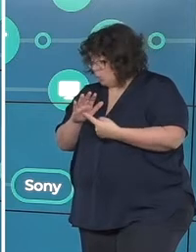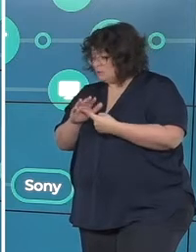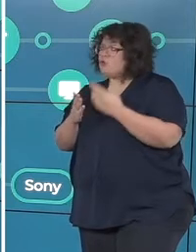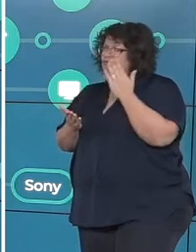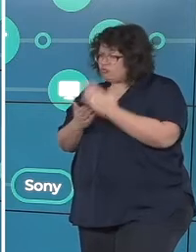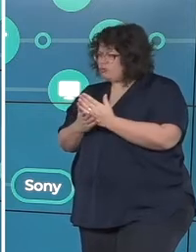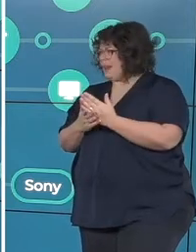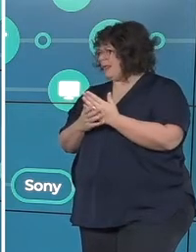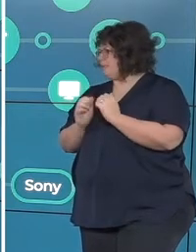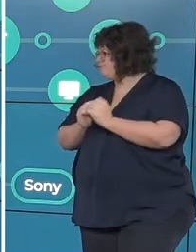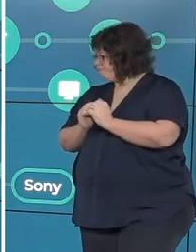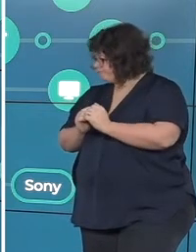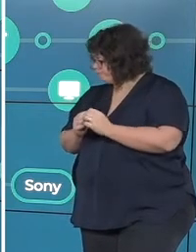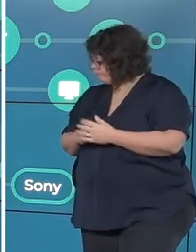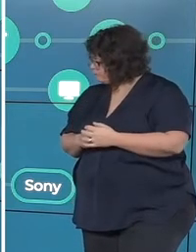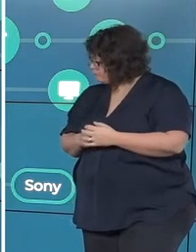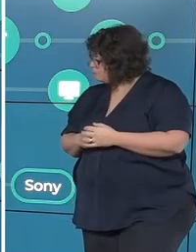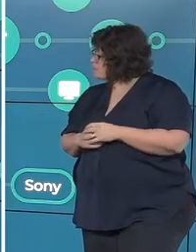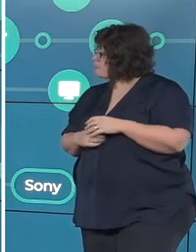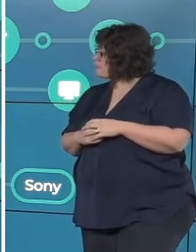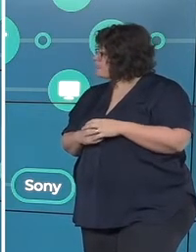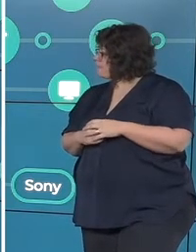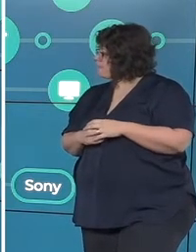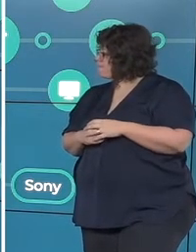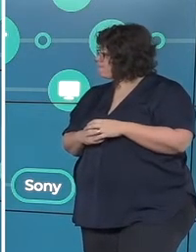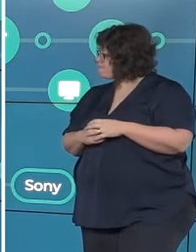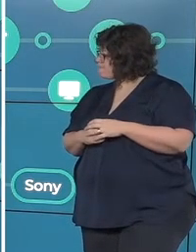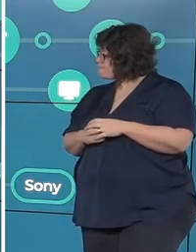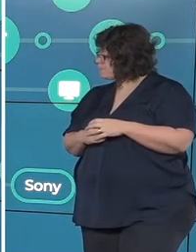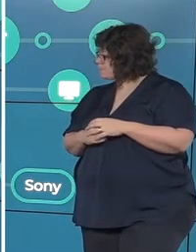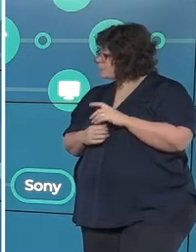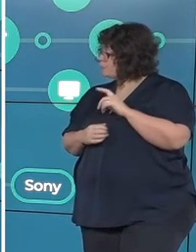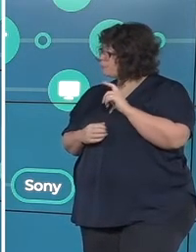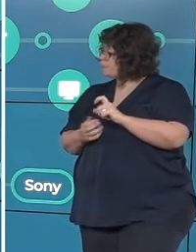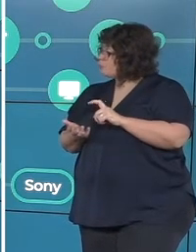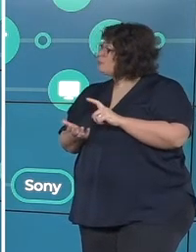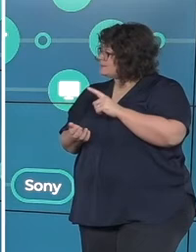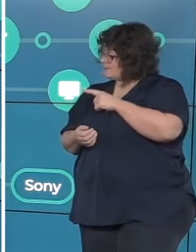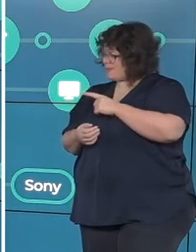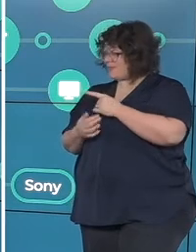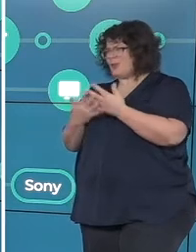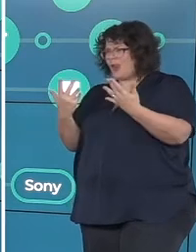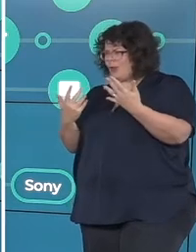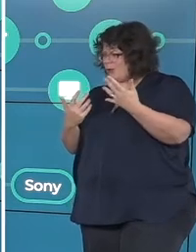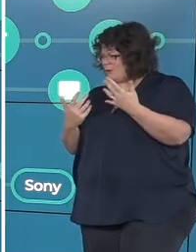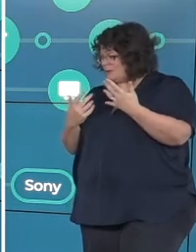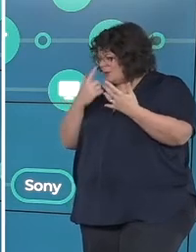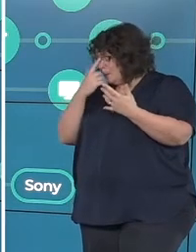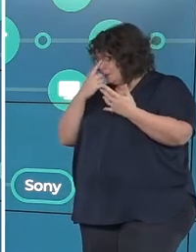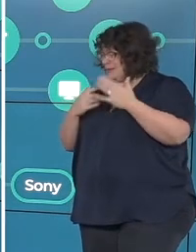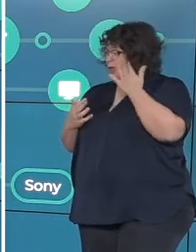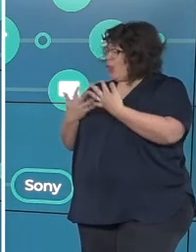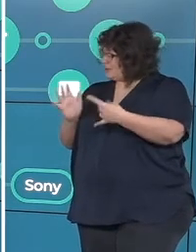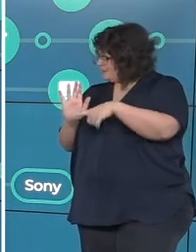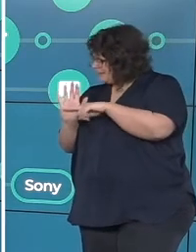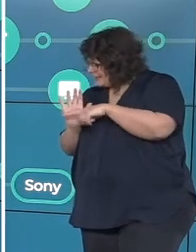You do hear the negative stuff a lot, right? That comes through the office a lot. But those things that stick out that are positive really keep sharing it. And